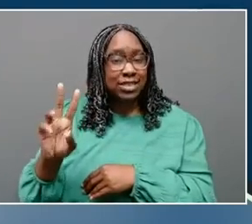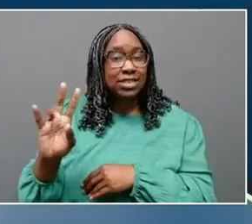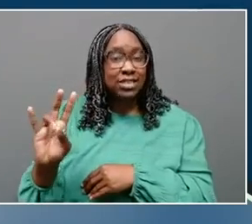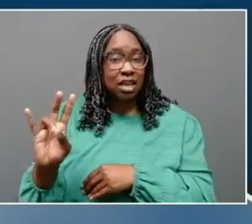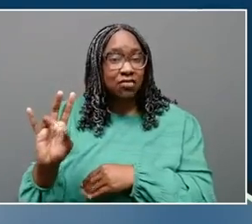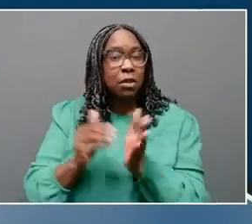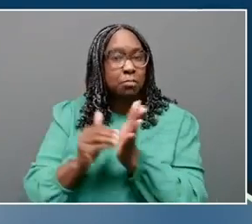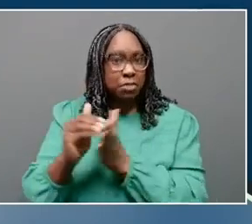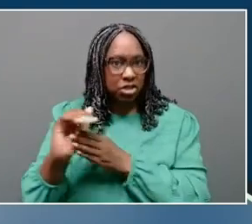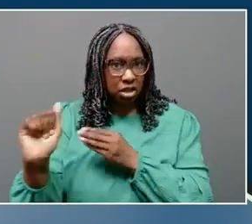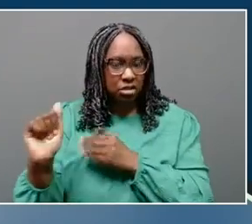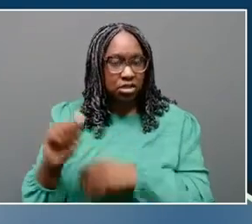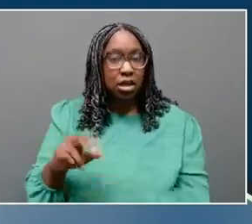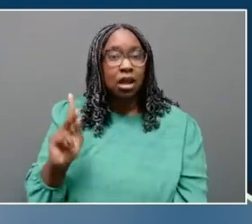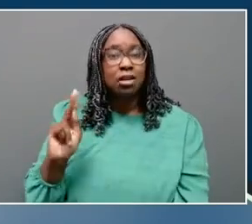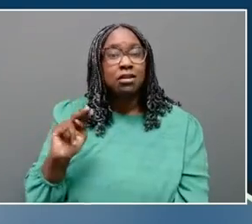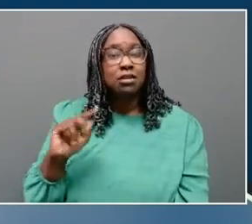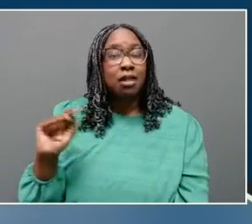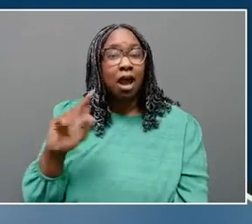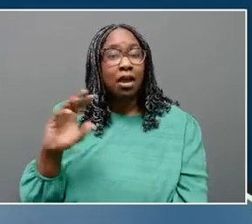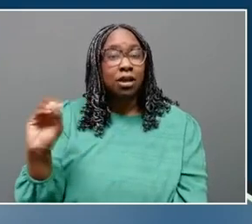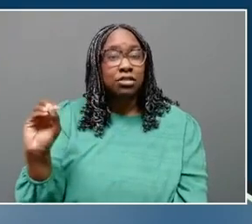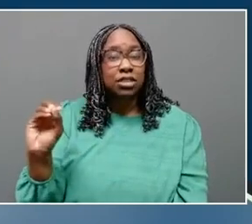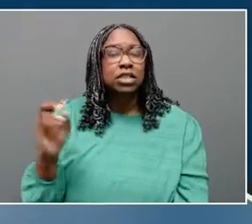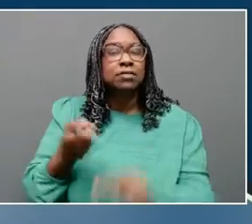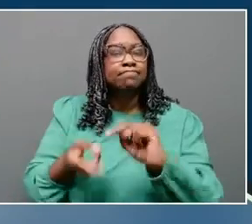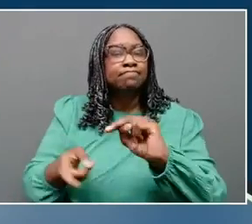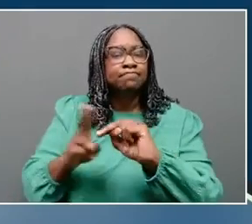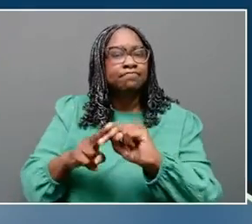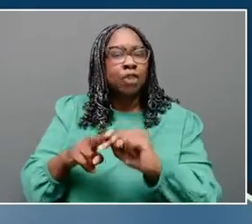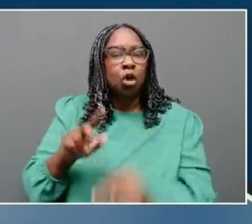million. Knott County, an increase of over $1.765